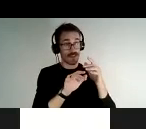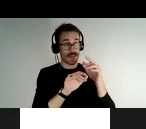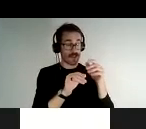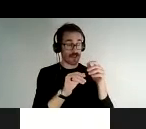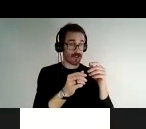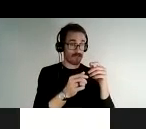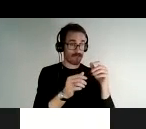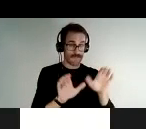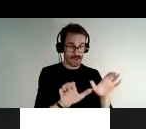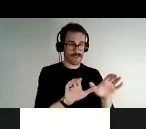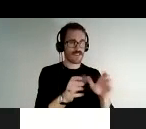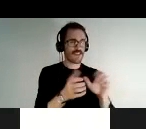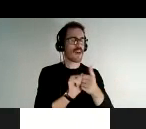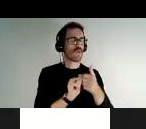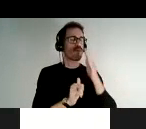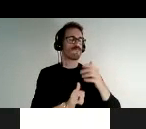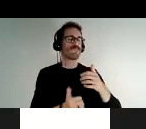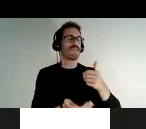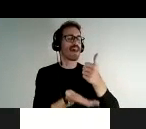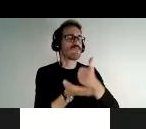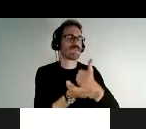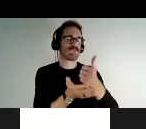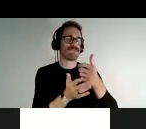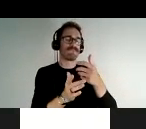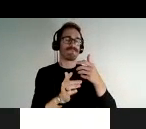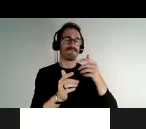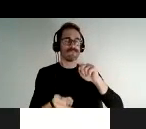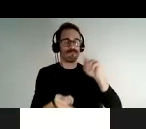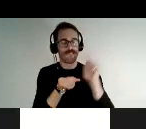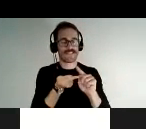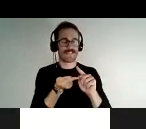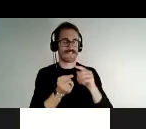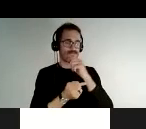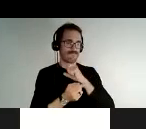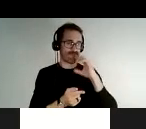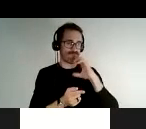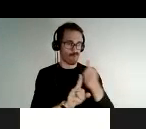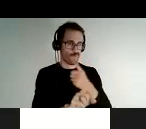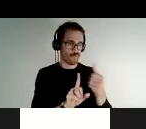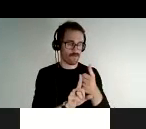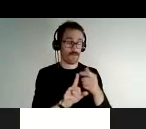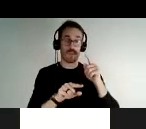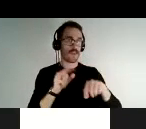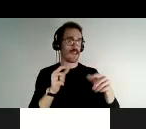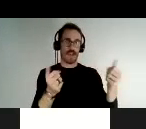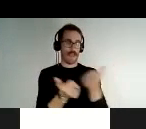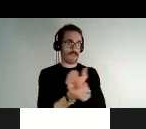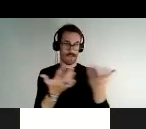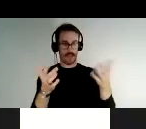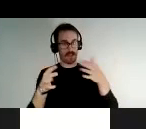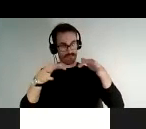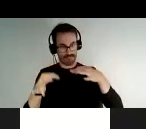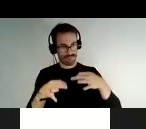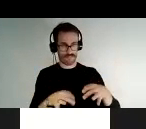elder abuse. We're going to go through some points, but we're not going to be able to cover everything. And I'm sure there's a lot of